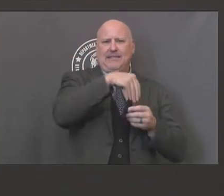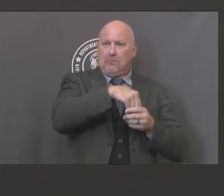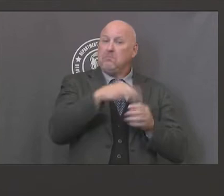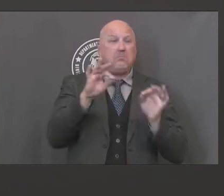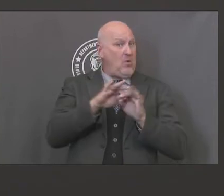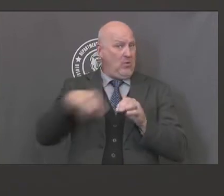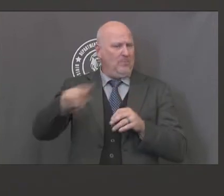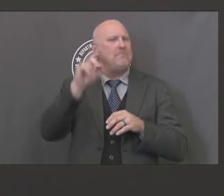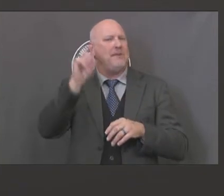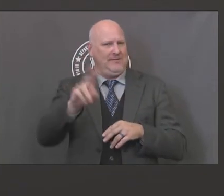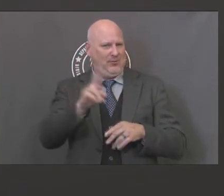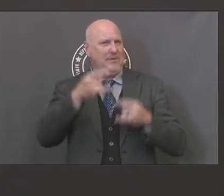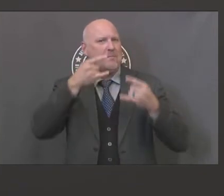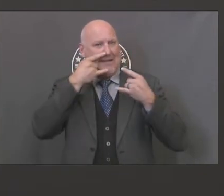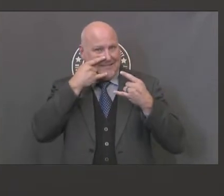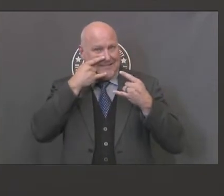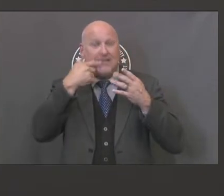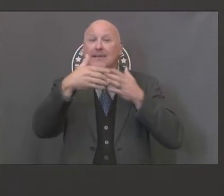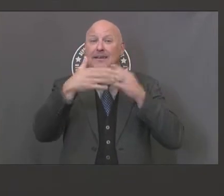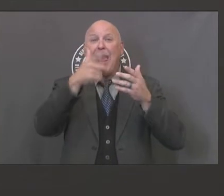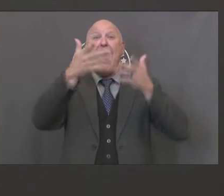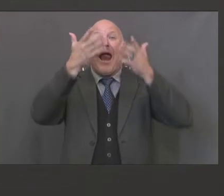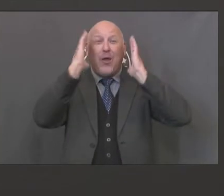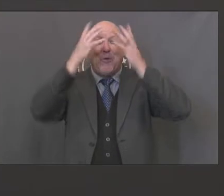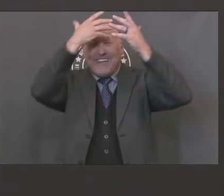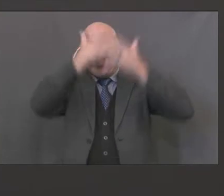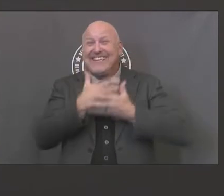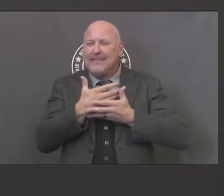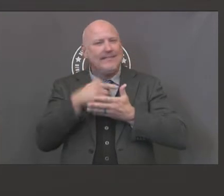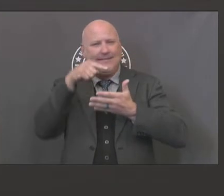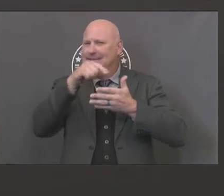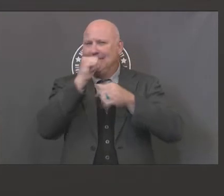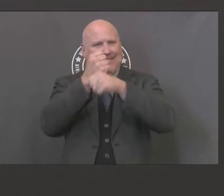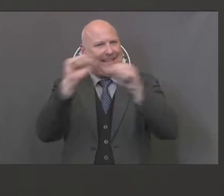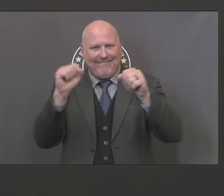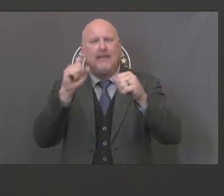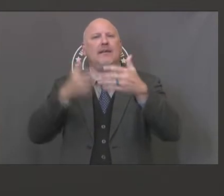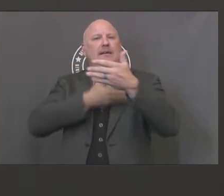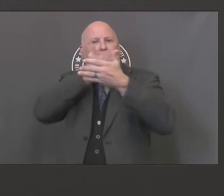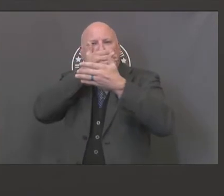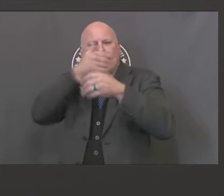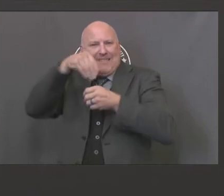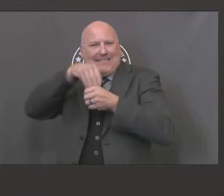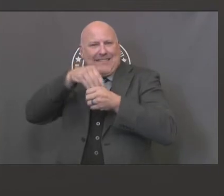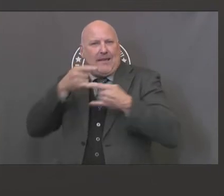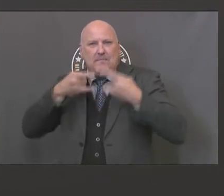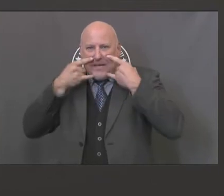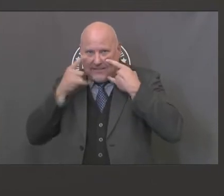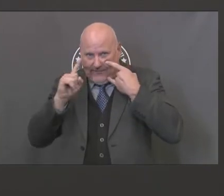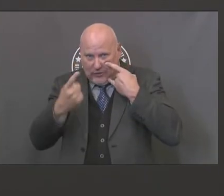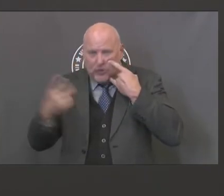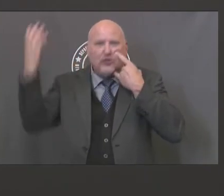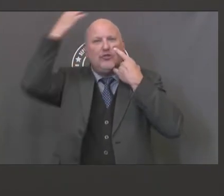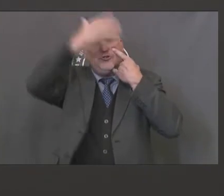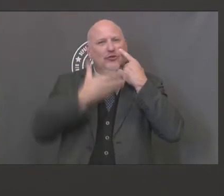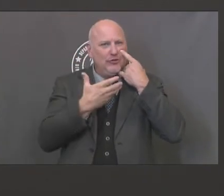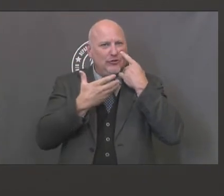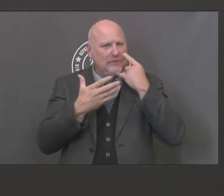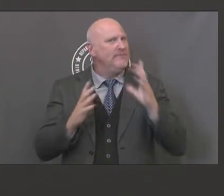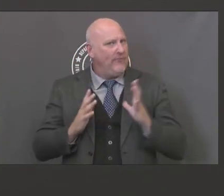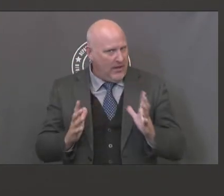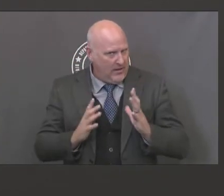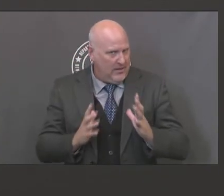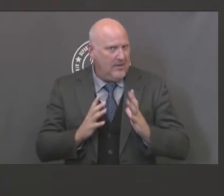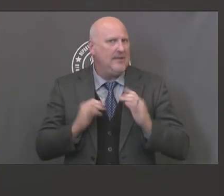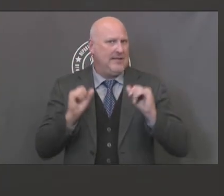for your Halloween costume, that doesn't help protect you or the others from spreading of the aerosols and the